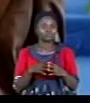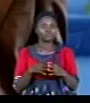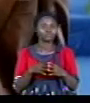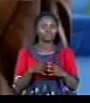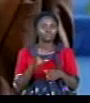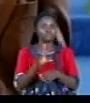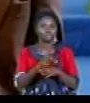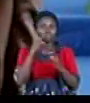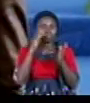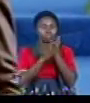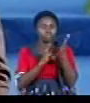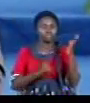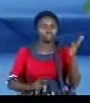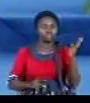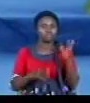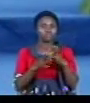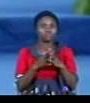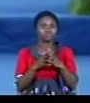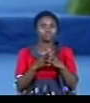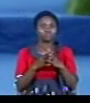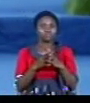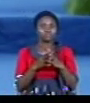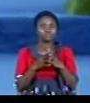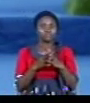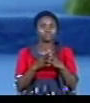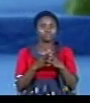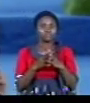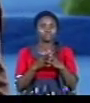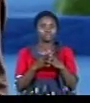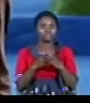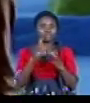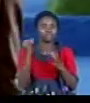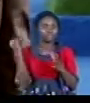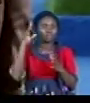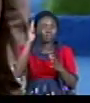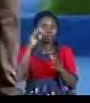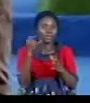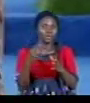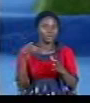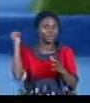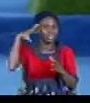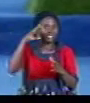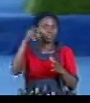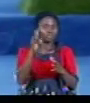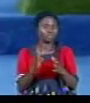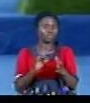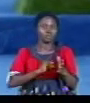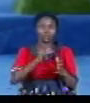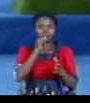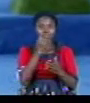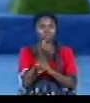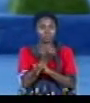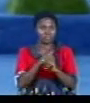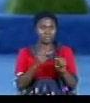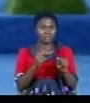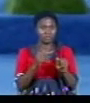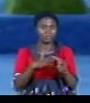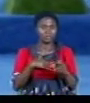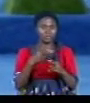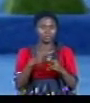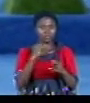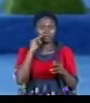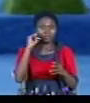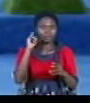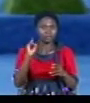praise the Lord. By the grace of God, I'm saved. My name is Igwe Fine Marvelous. I'm